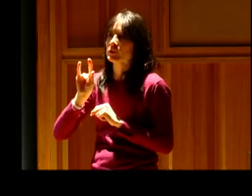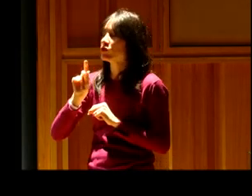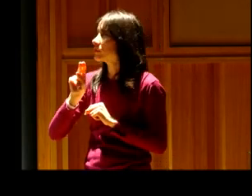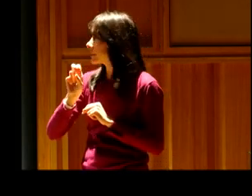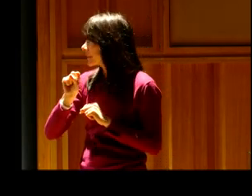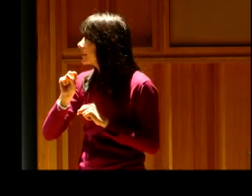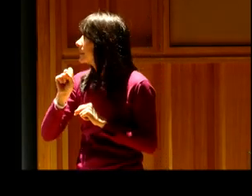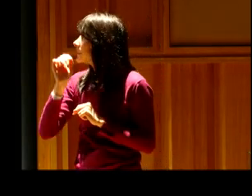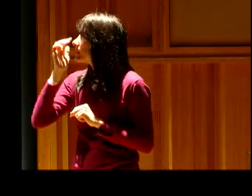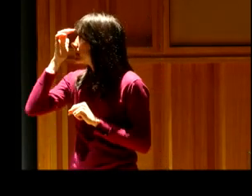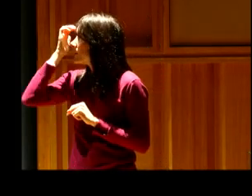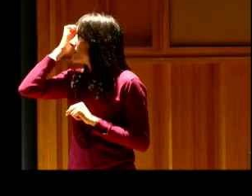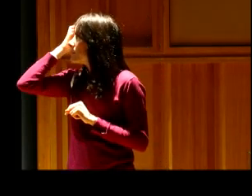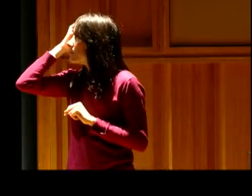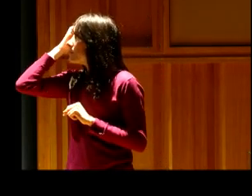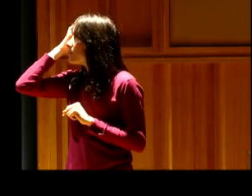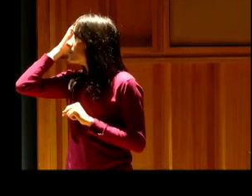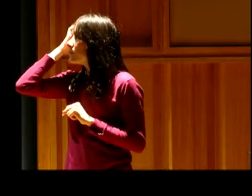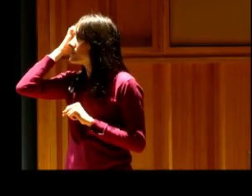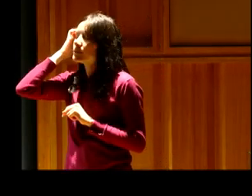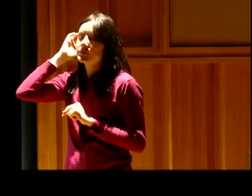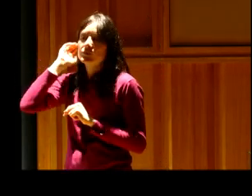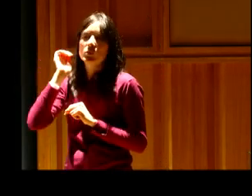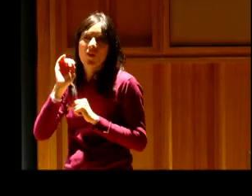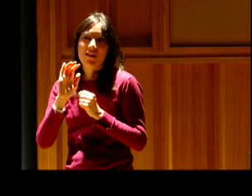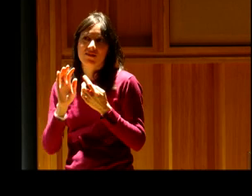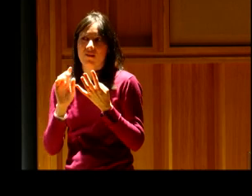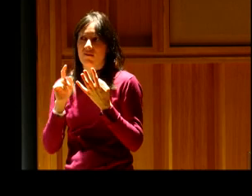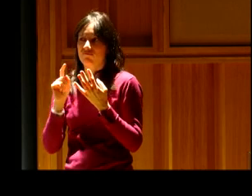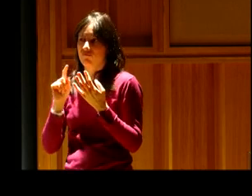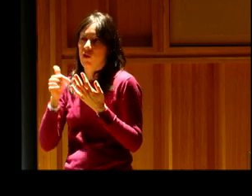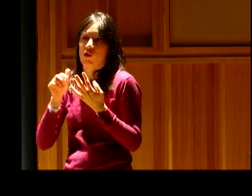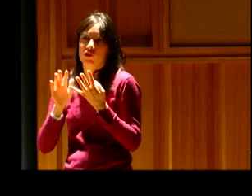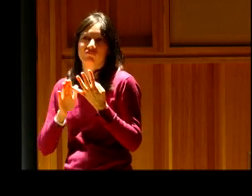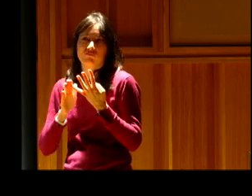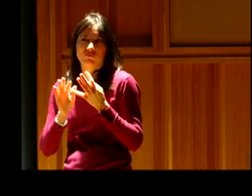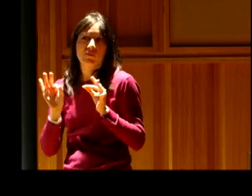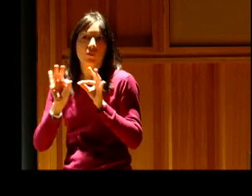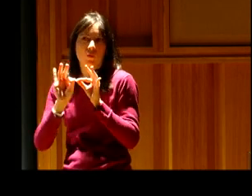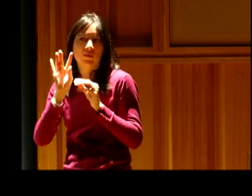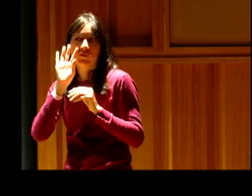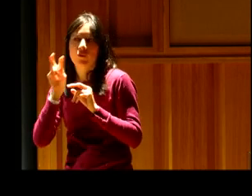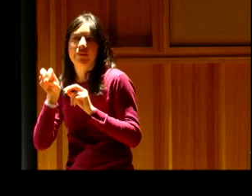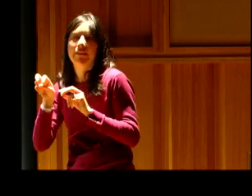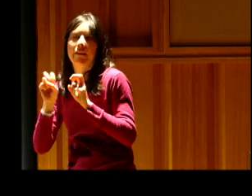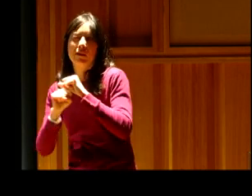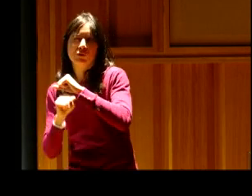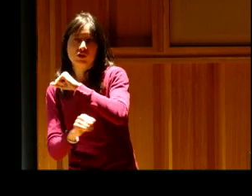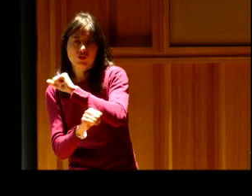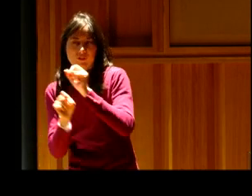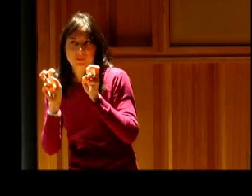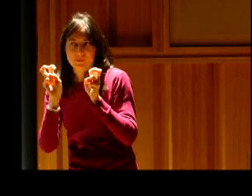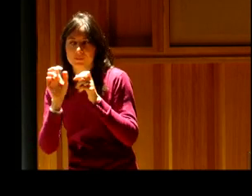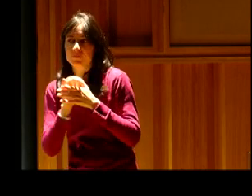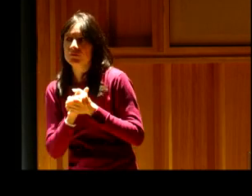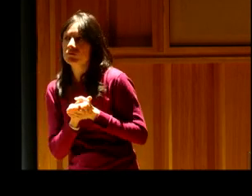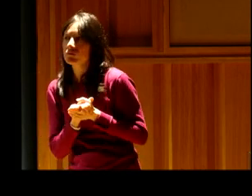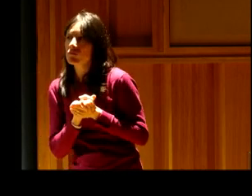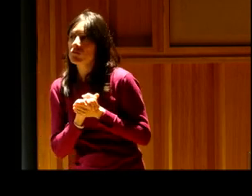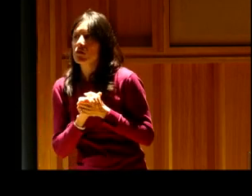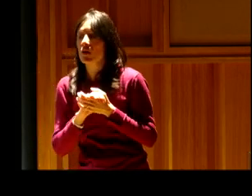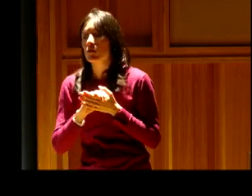piece of the bridge. To do that, I think we have to do two things. One is we have to think about